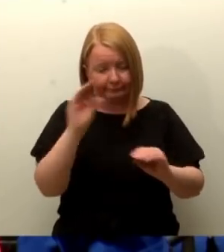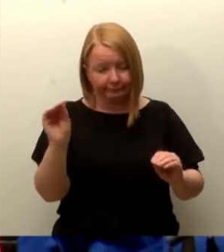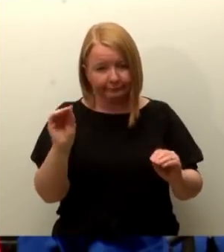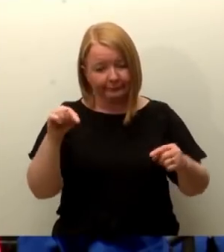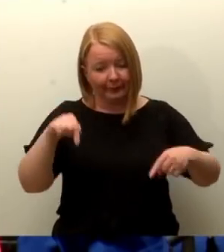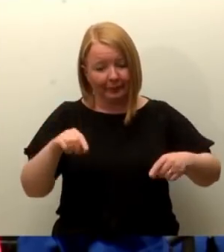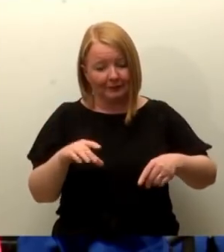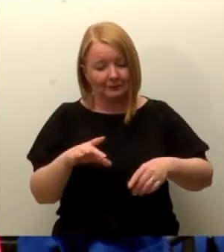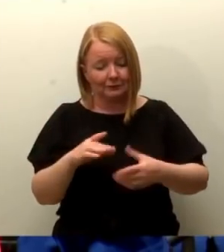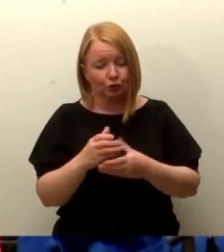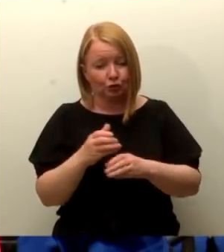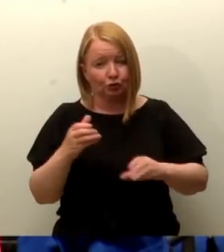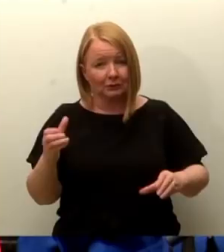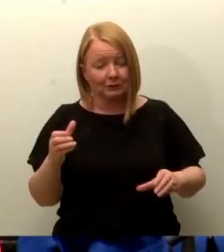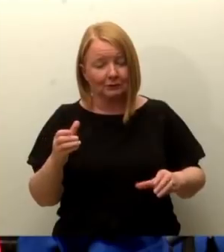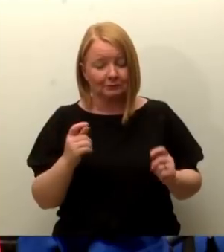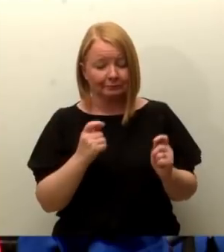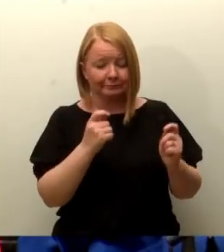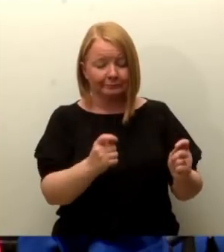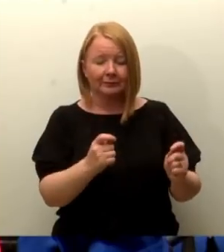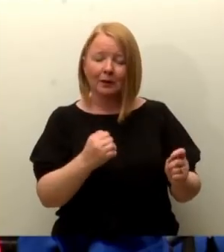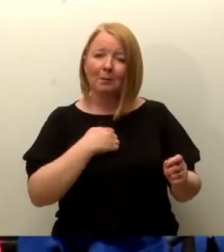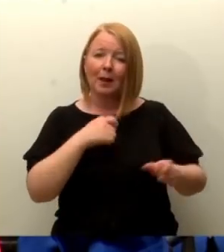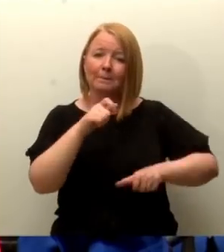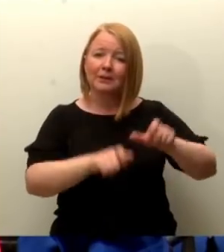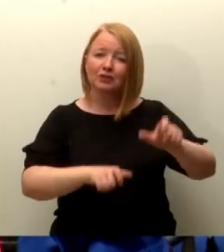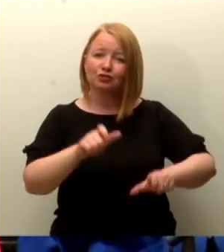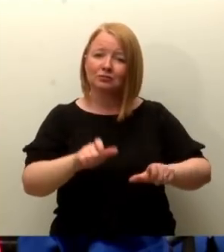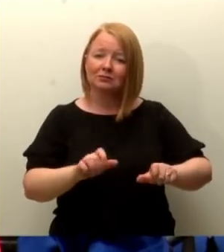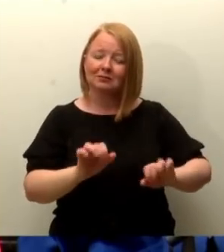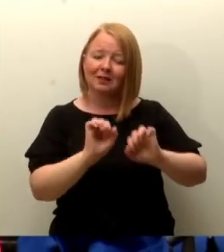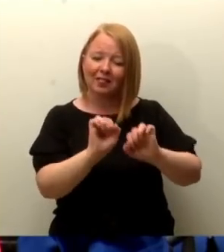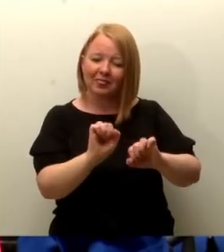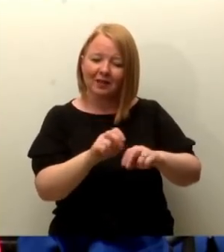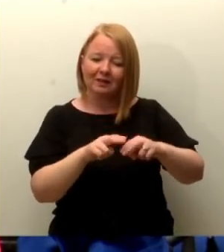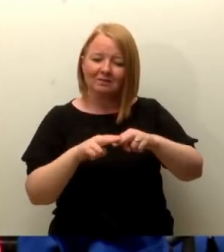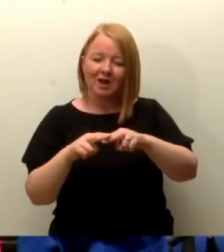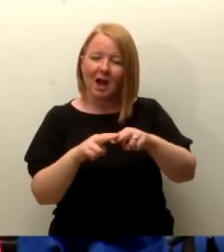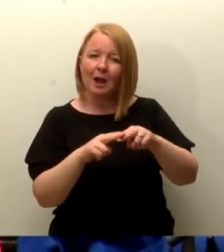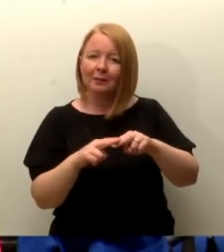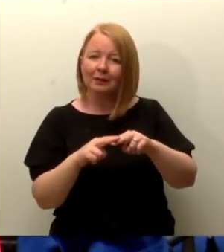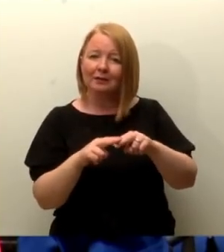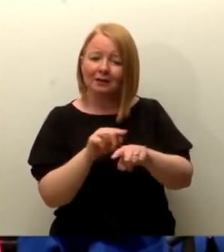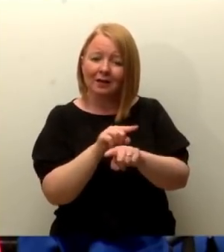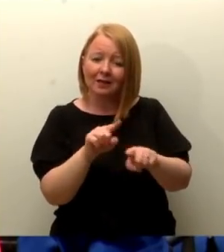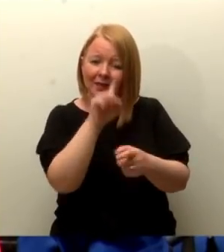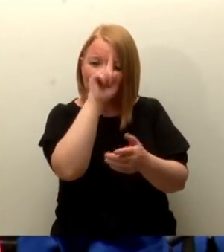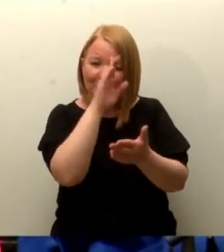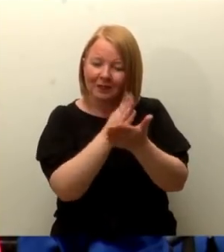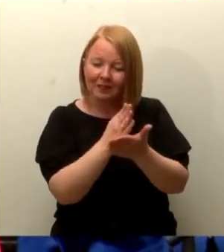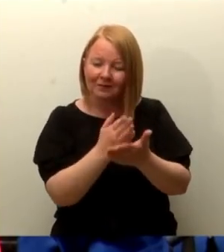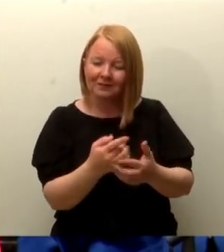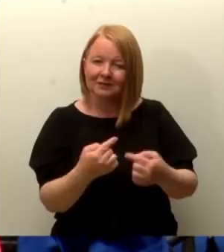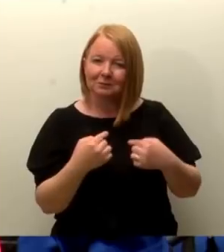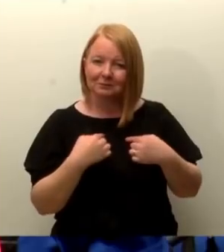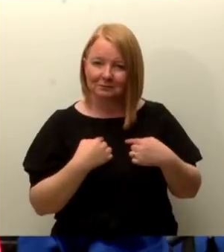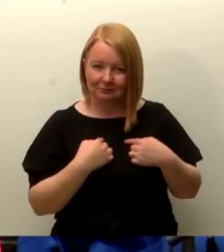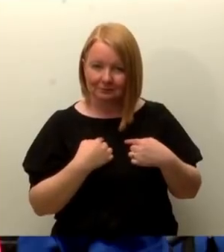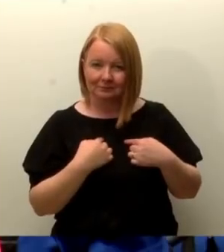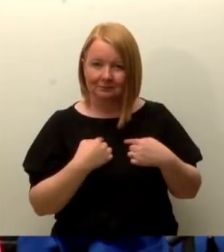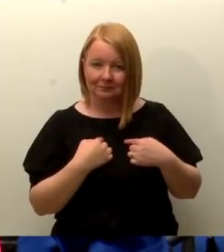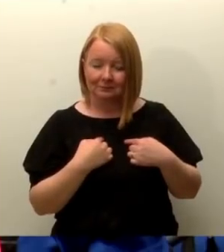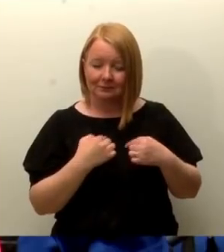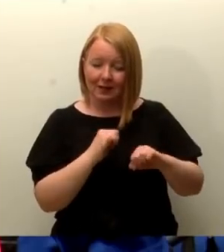degree to my patients and their families who believed in me. It is